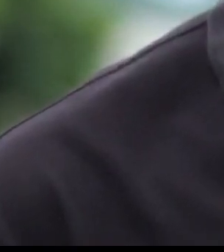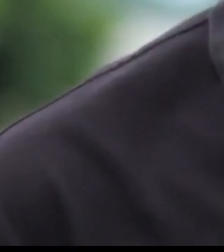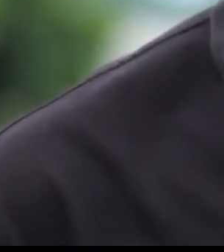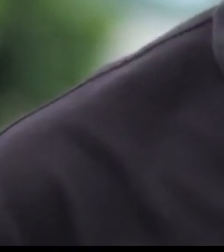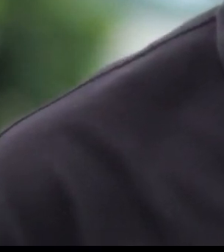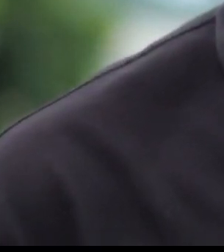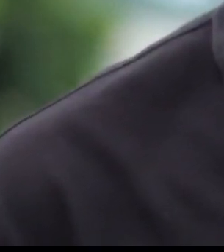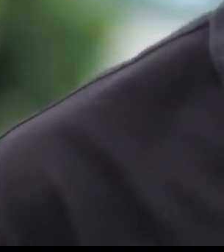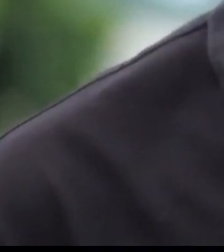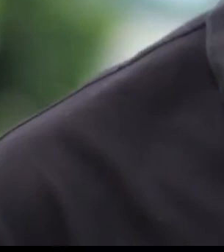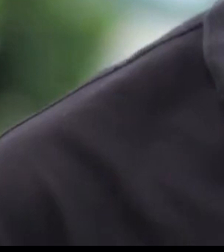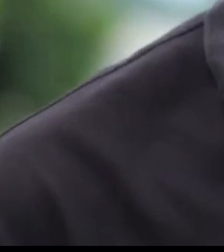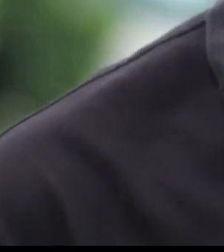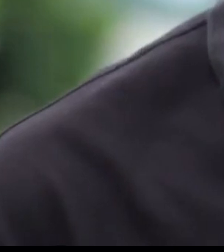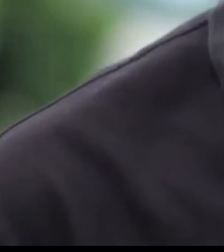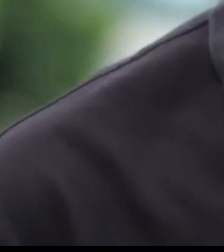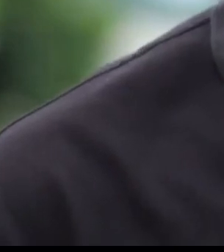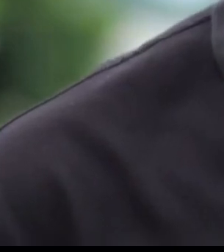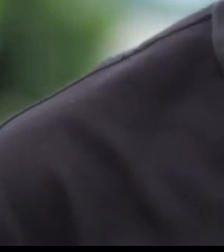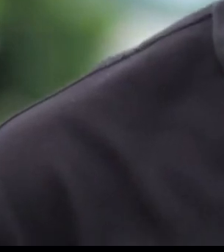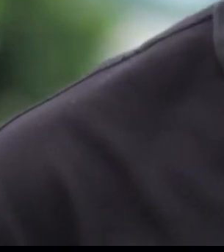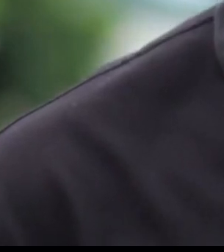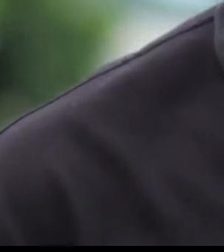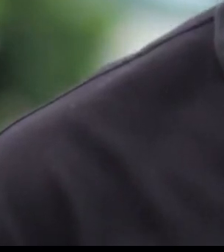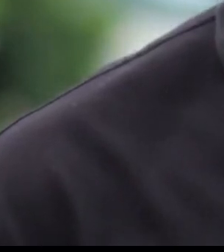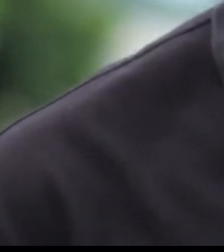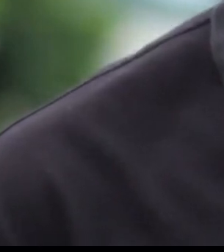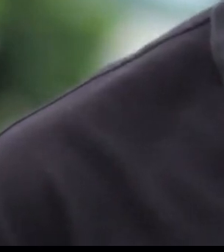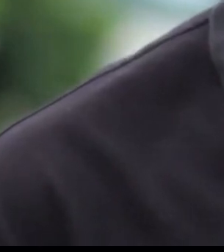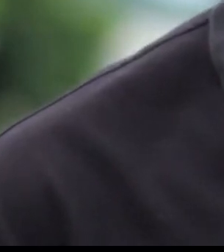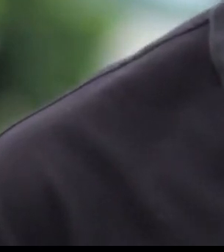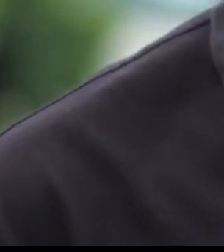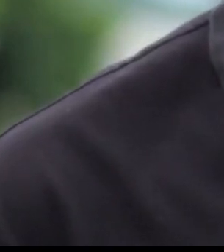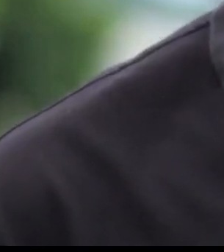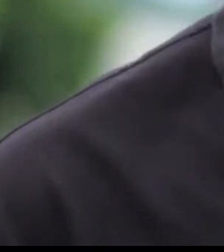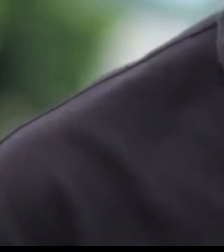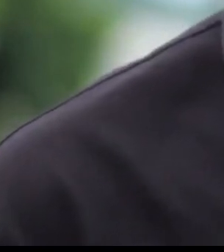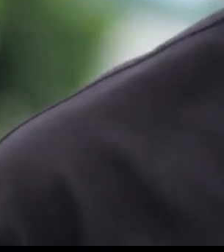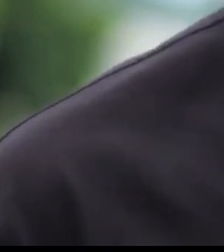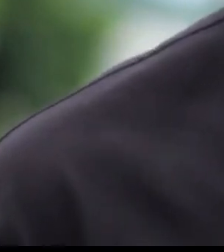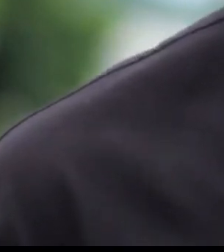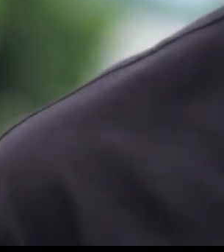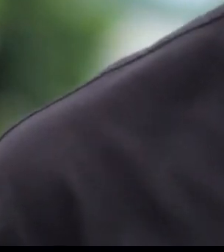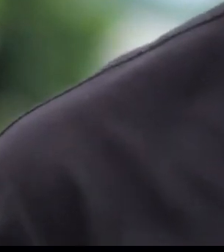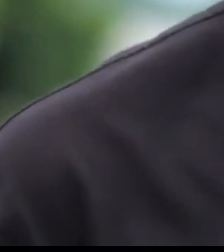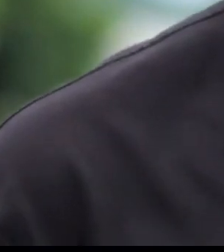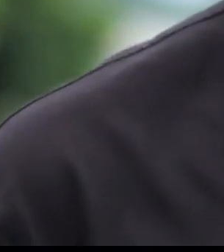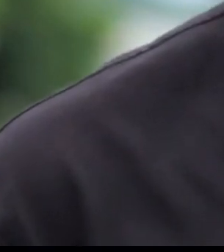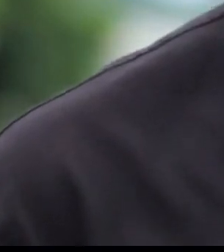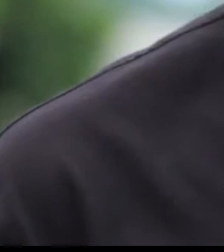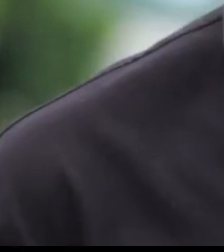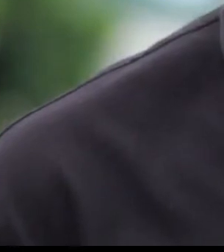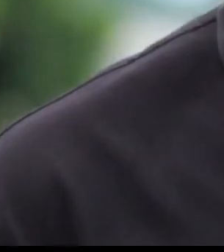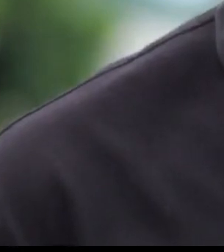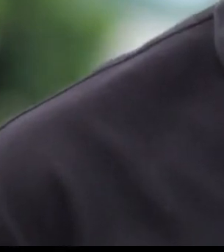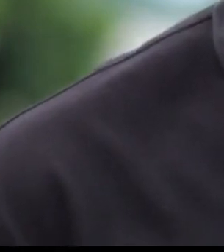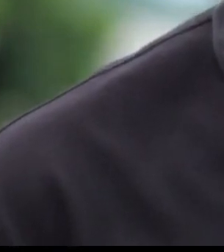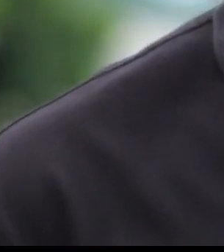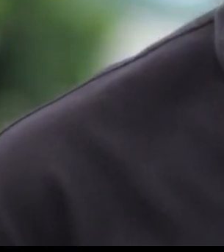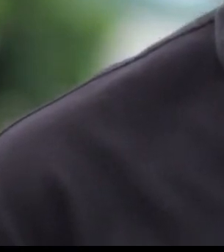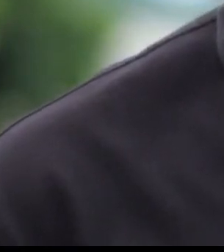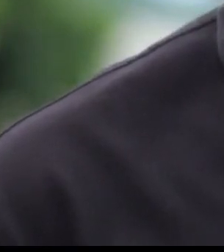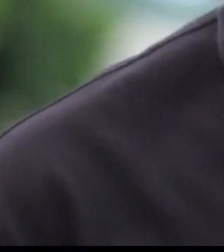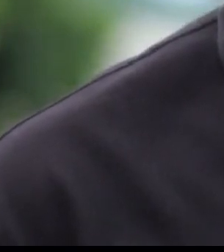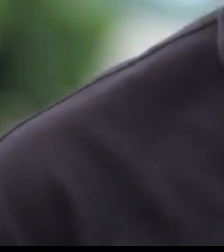there back in '73. And I was there with my family, and I remember distinctly lowering